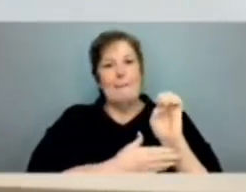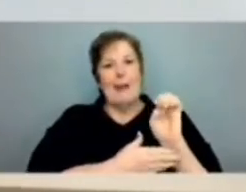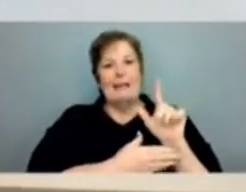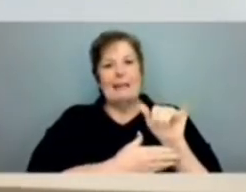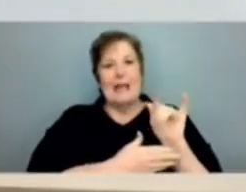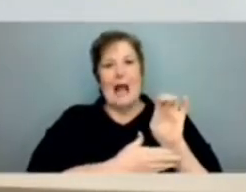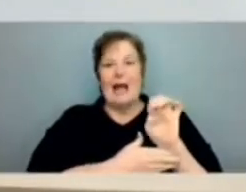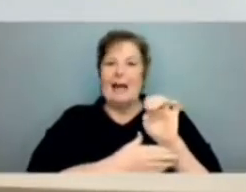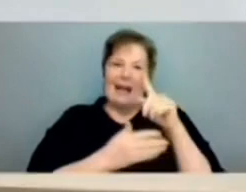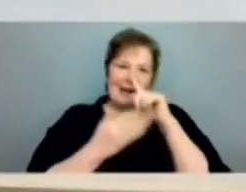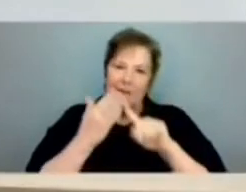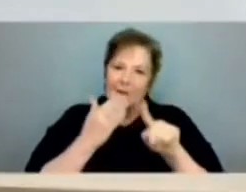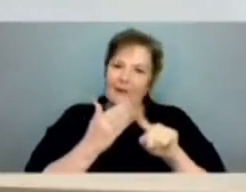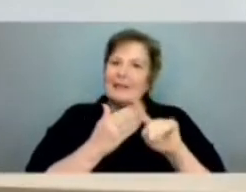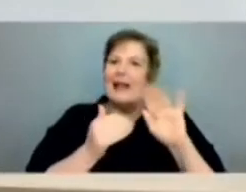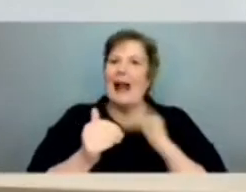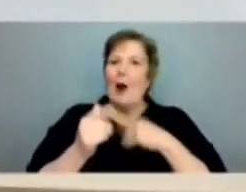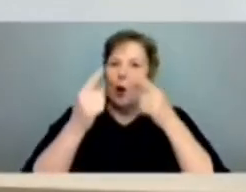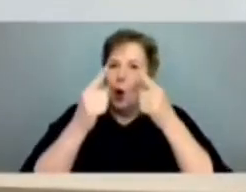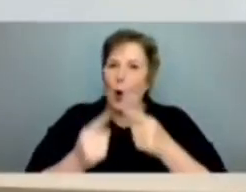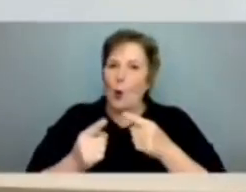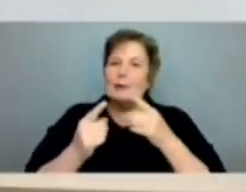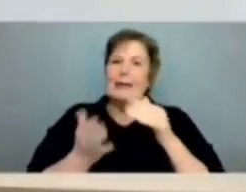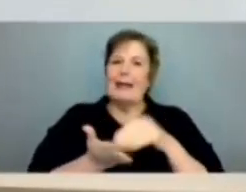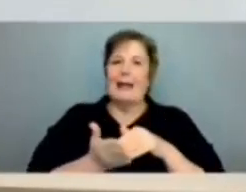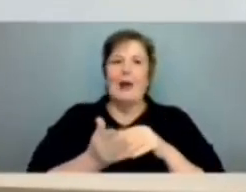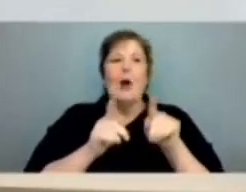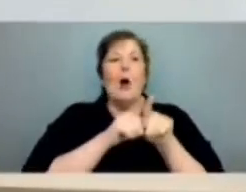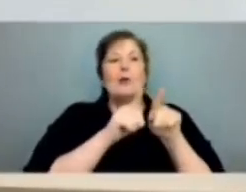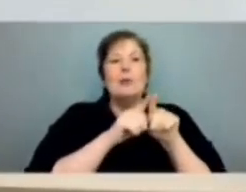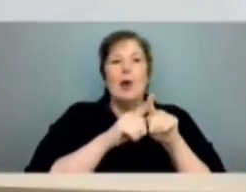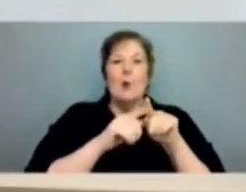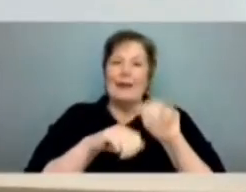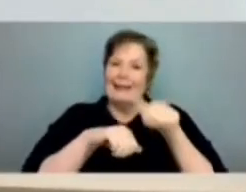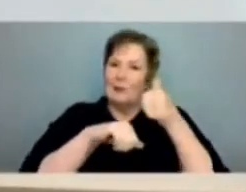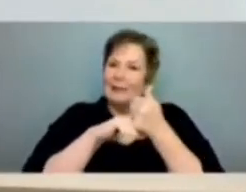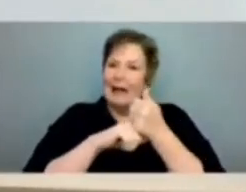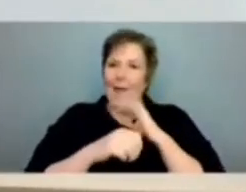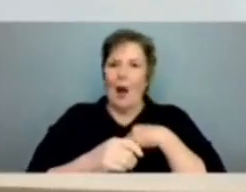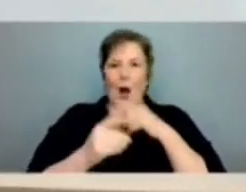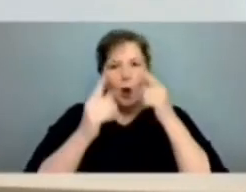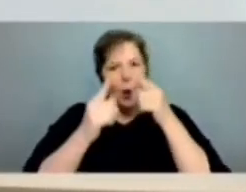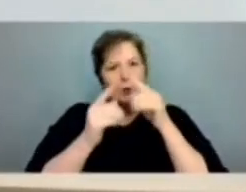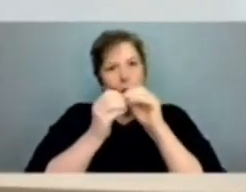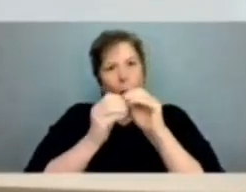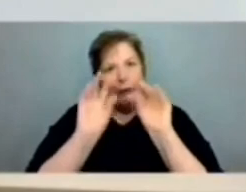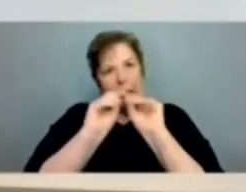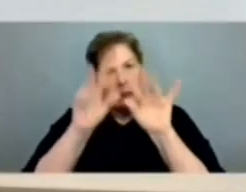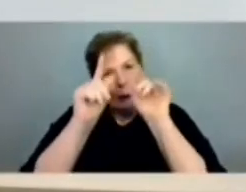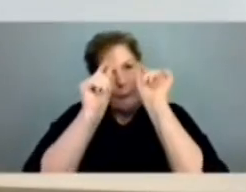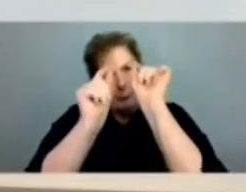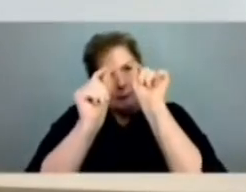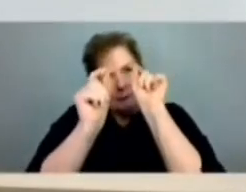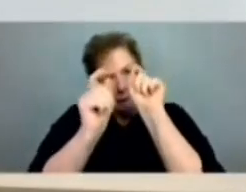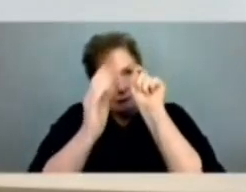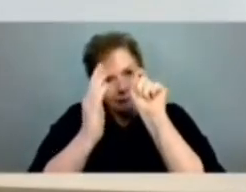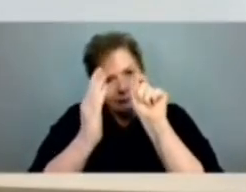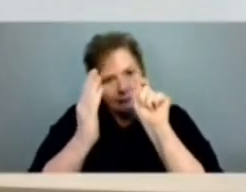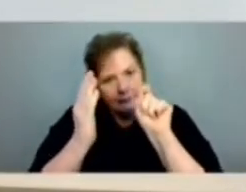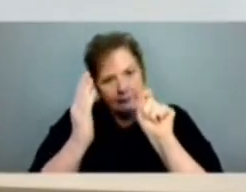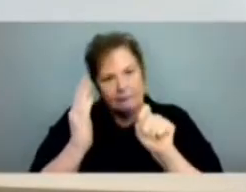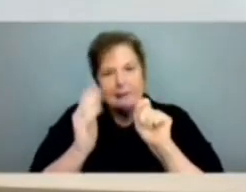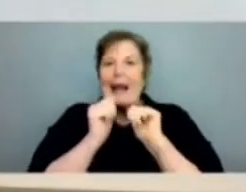targets. We are also engaged in sharpening our goals and in how we monitor and report progress towards those goals.